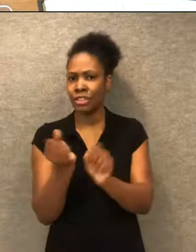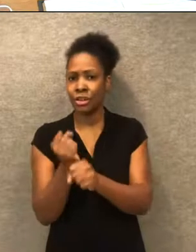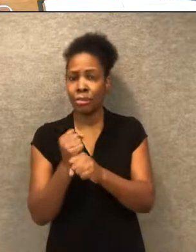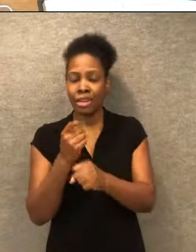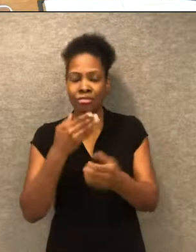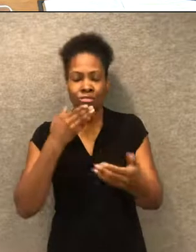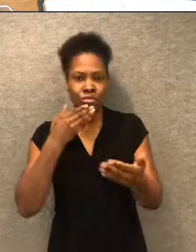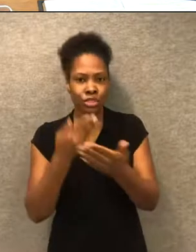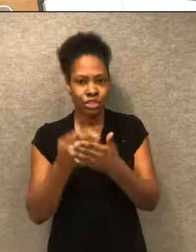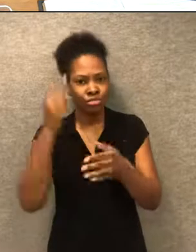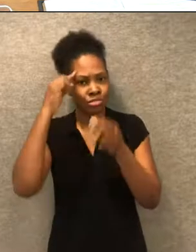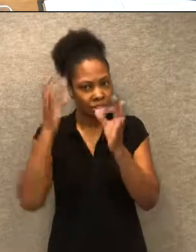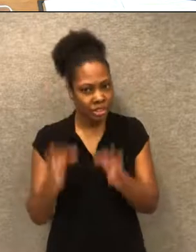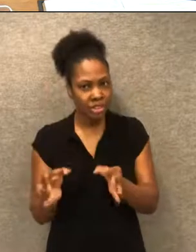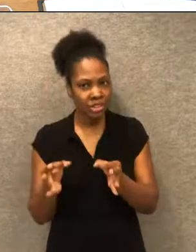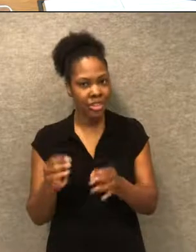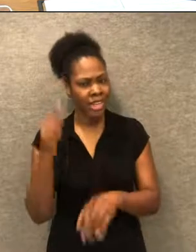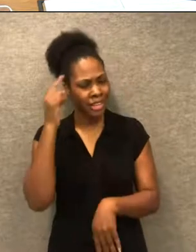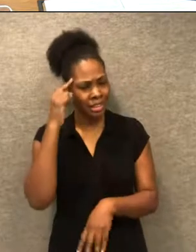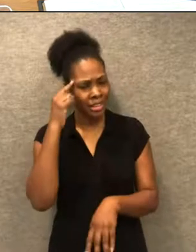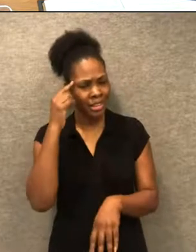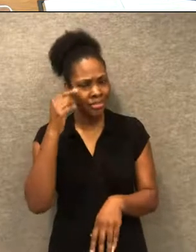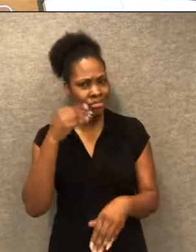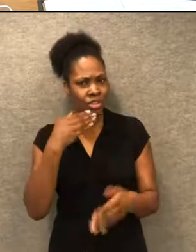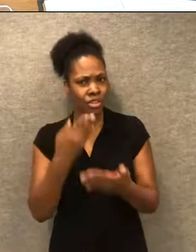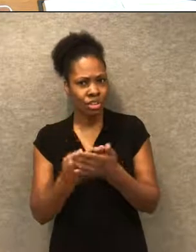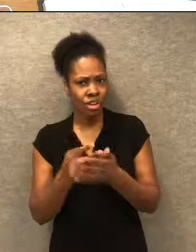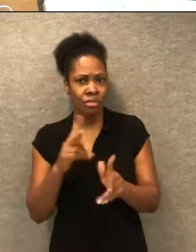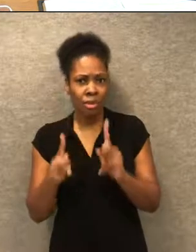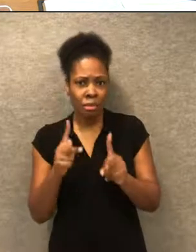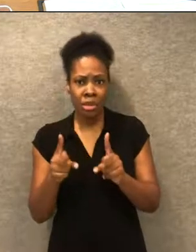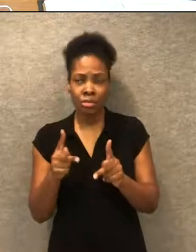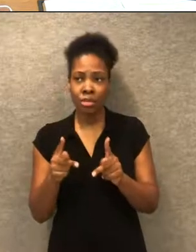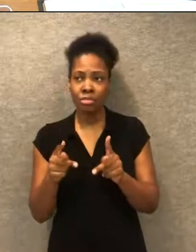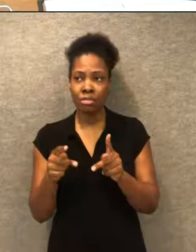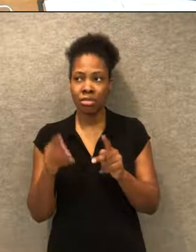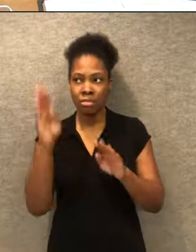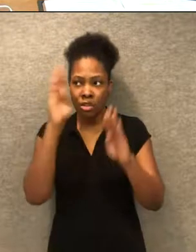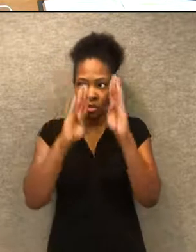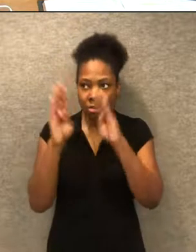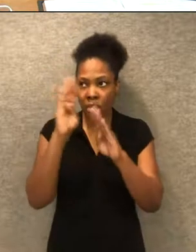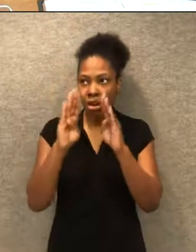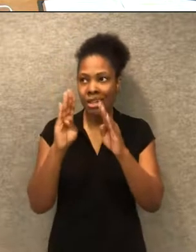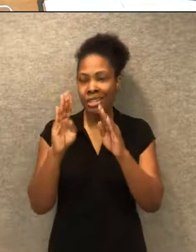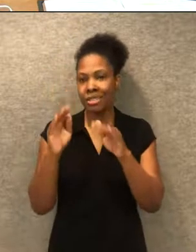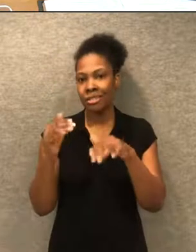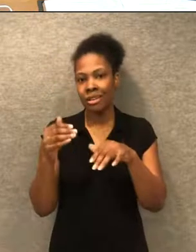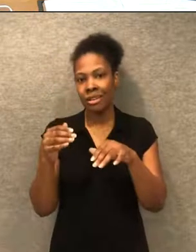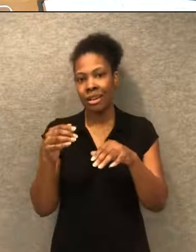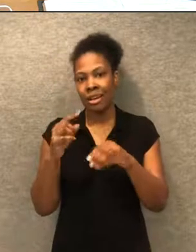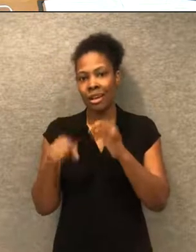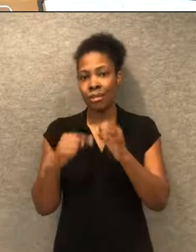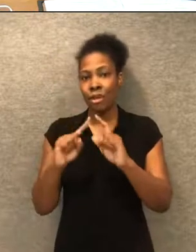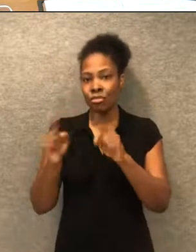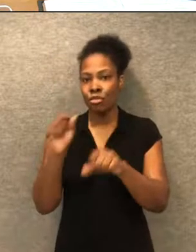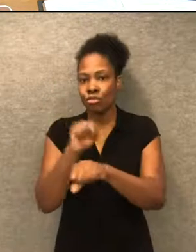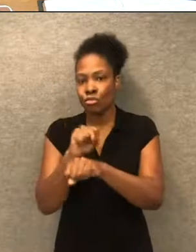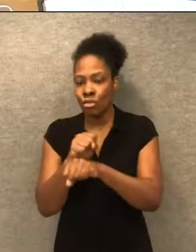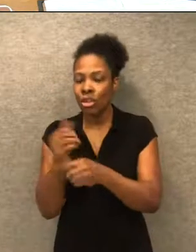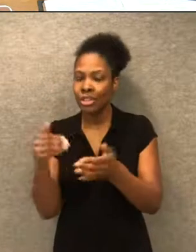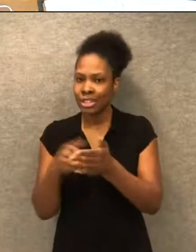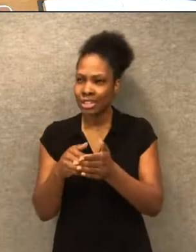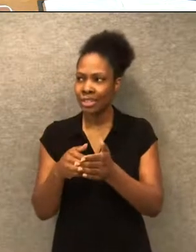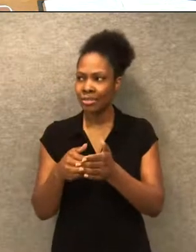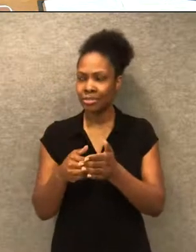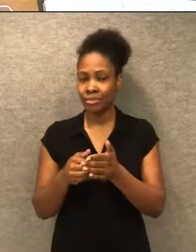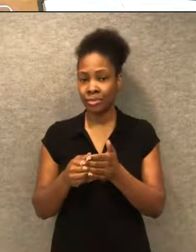think that it's completely fair for folks to be worried about going back to work, and they are worried about